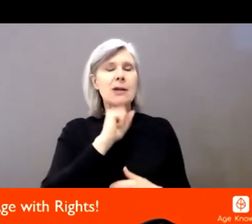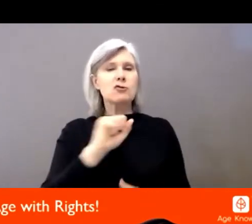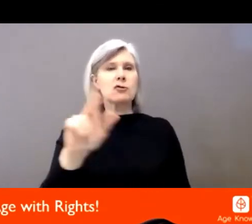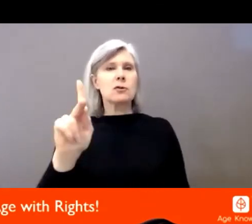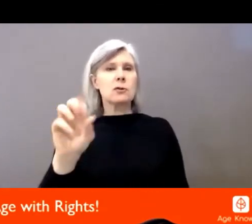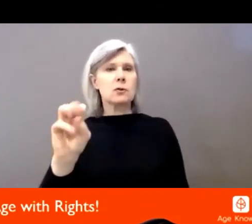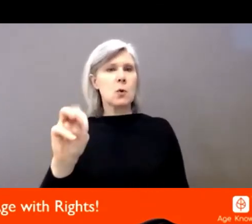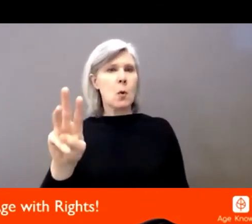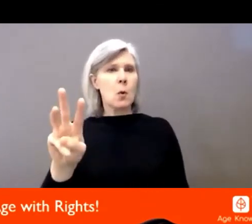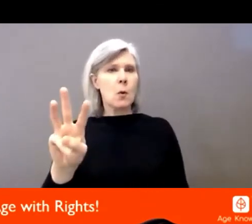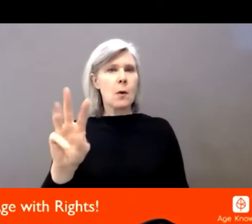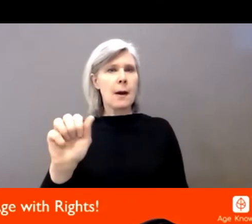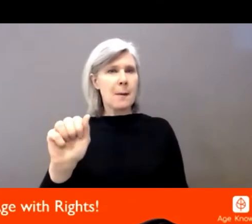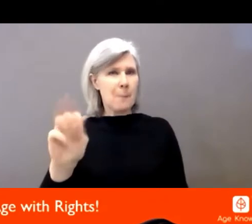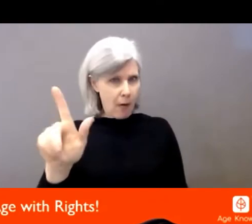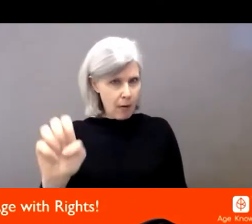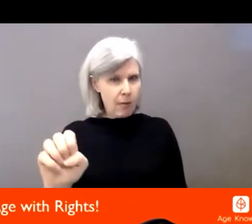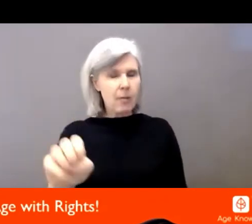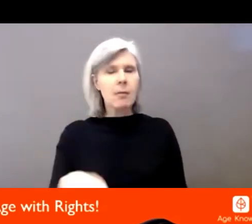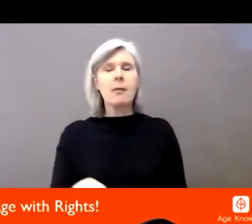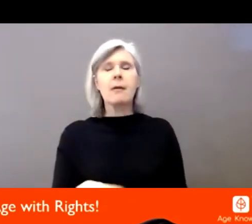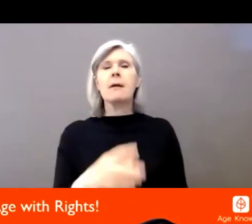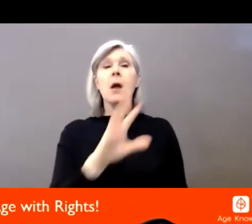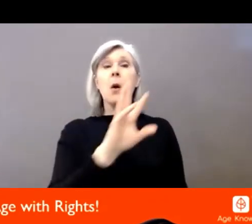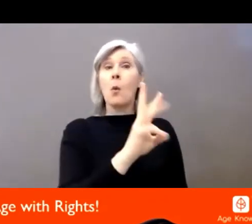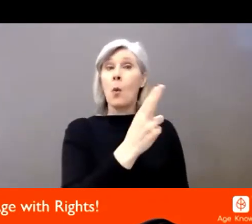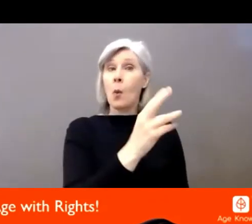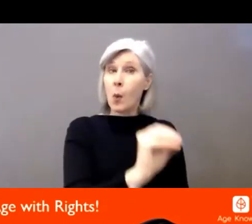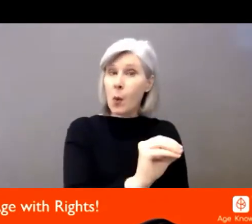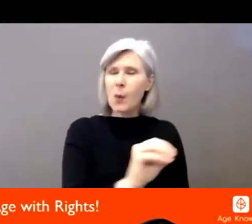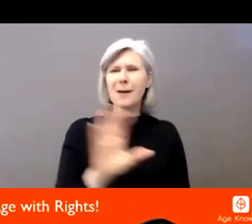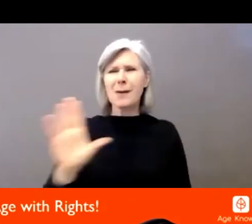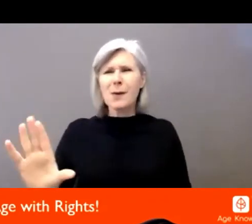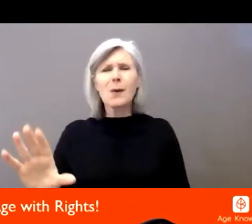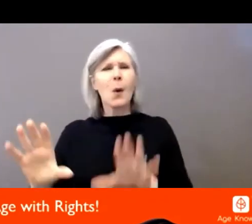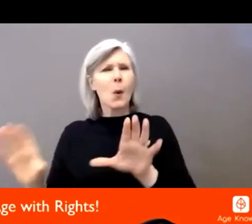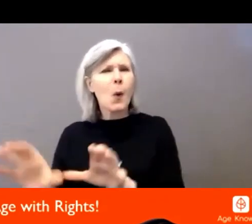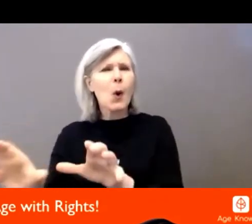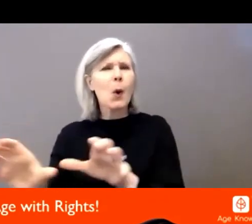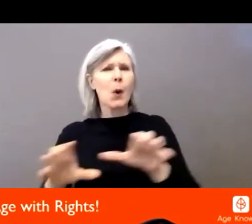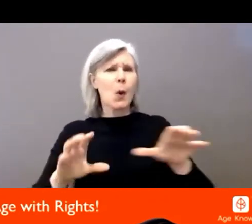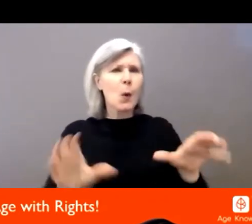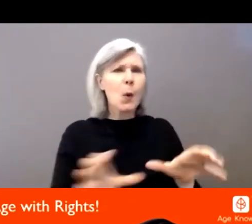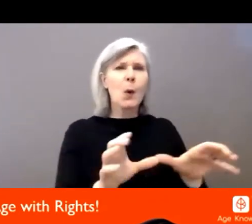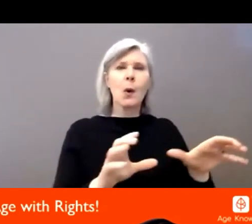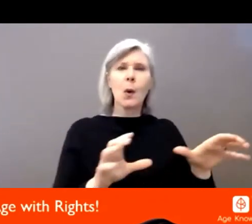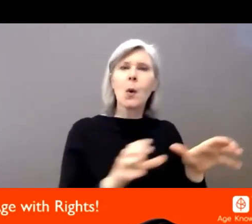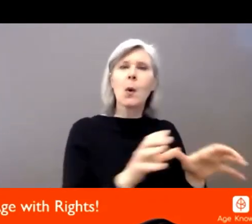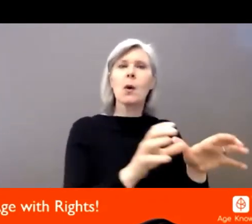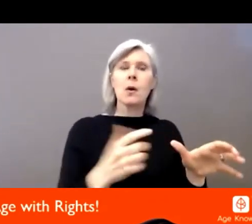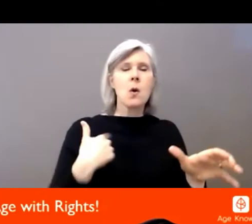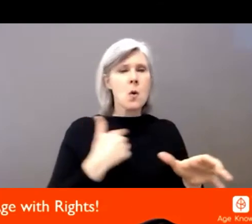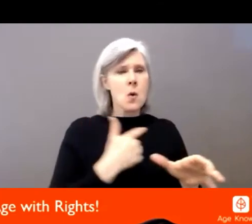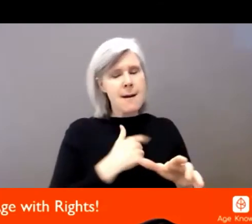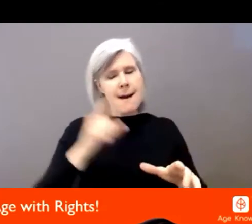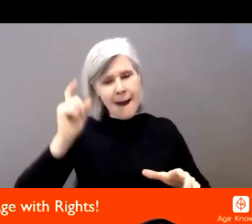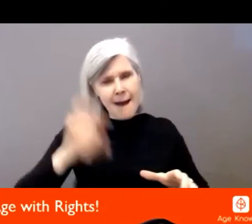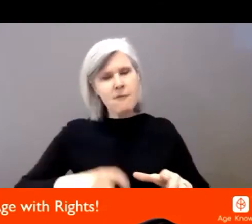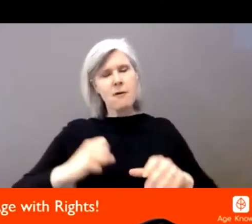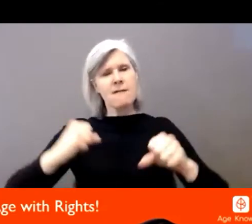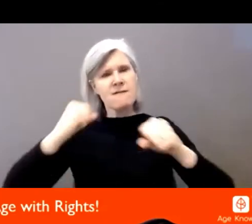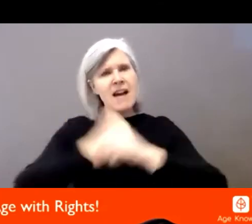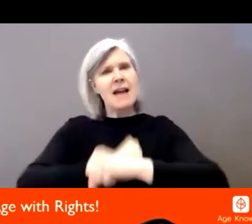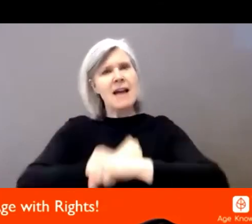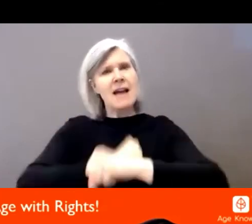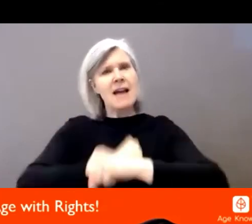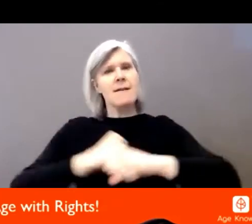United Nations to fight, and I do mean fight, for the rights of older persons by pushing to have older